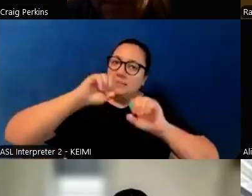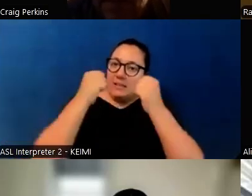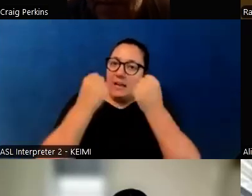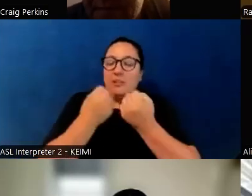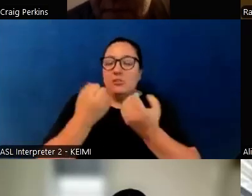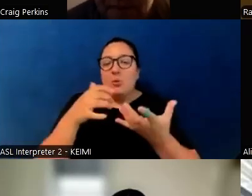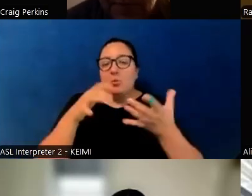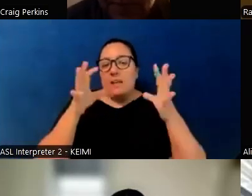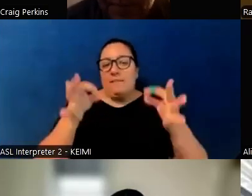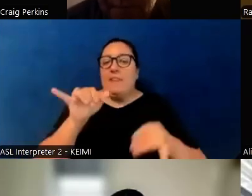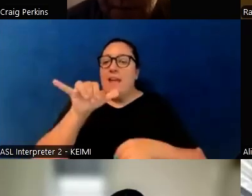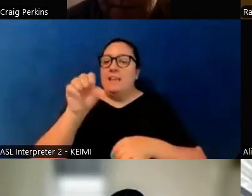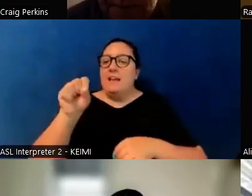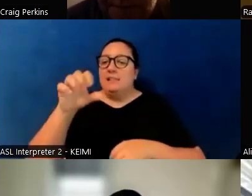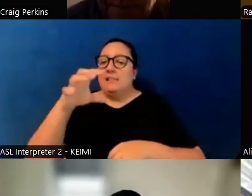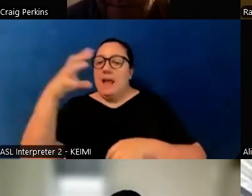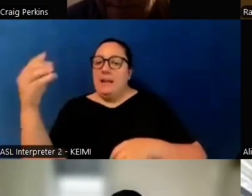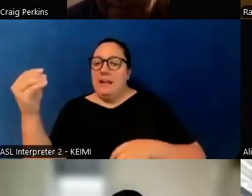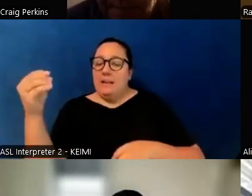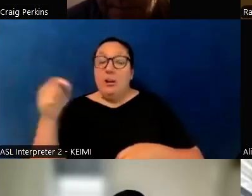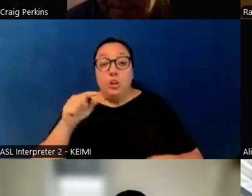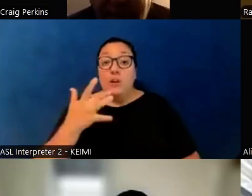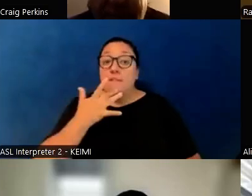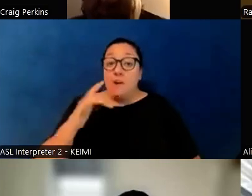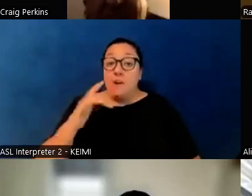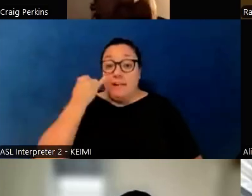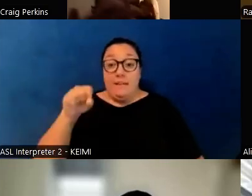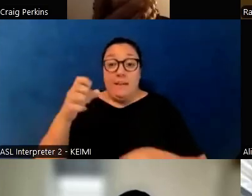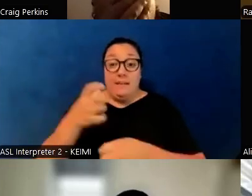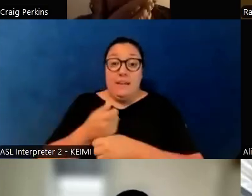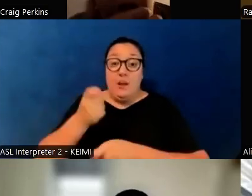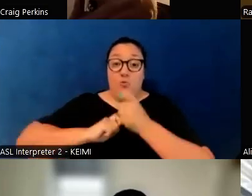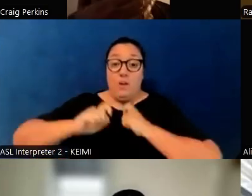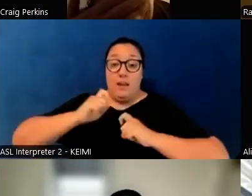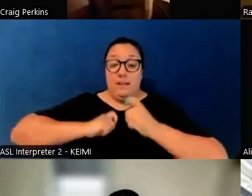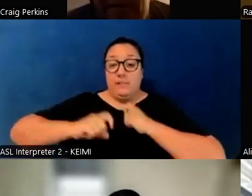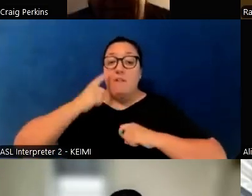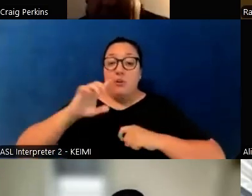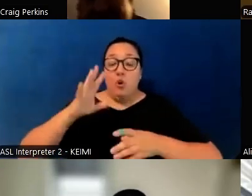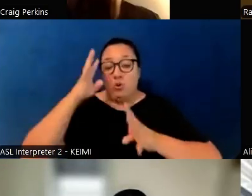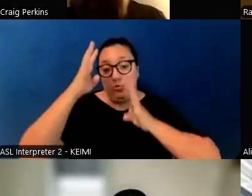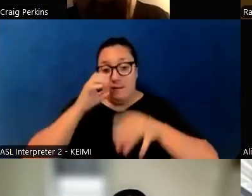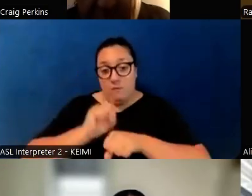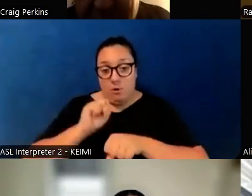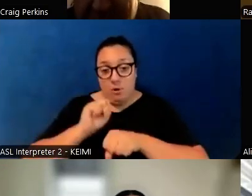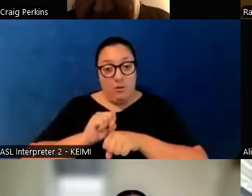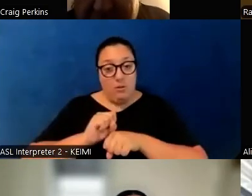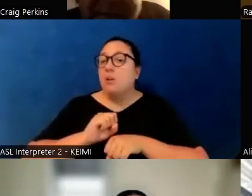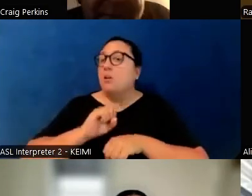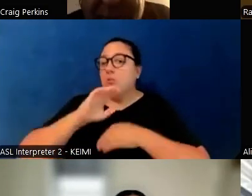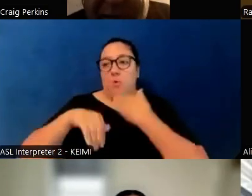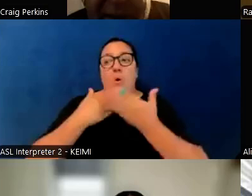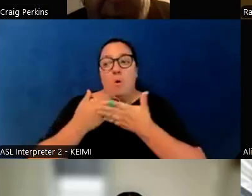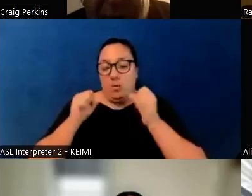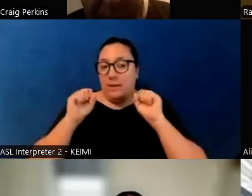and. You're fortunate when you're able to receive grants for your creative work. Not everybody does, right? So